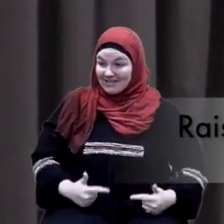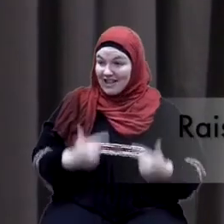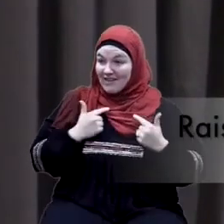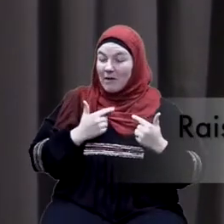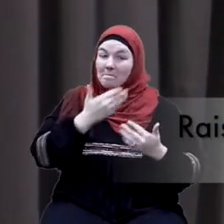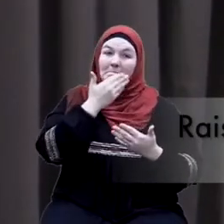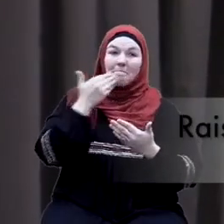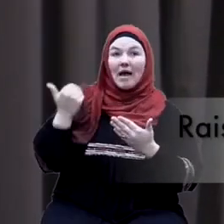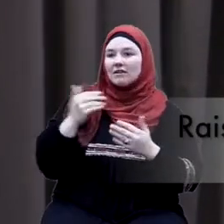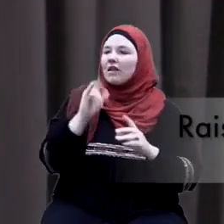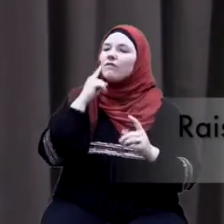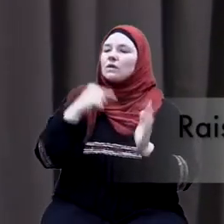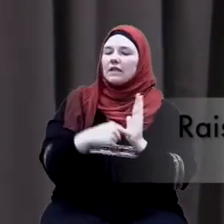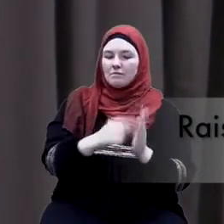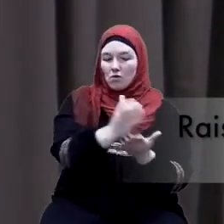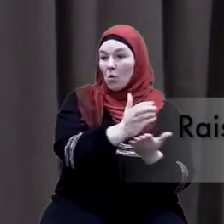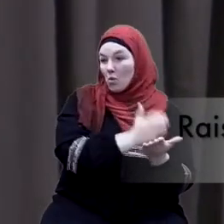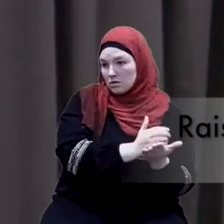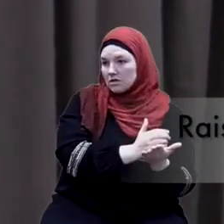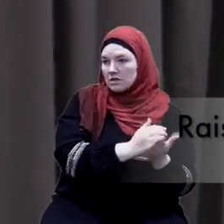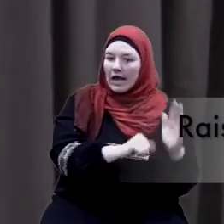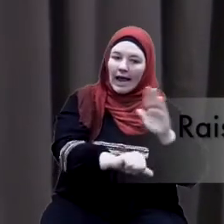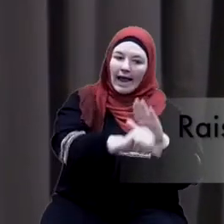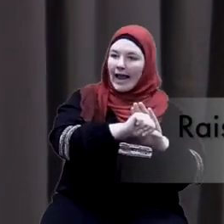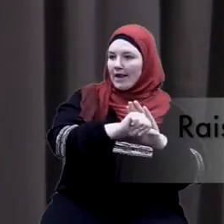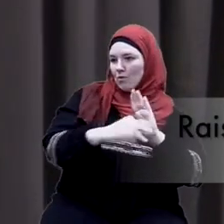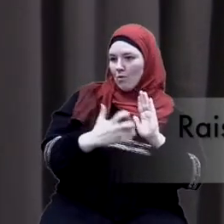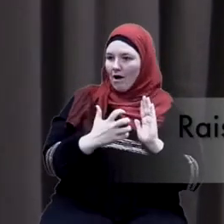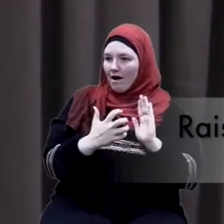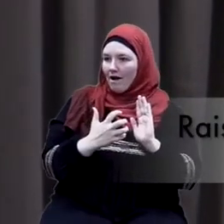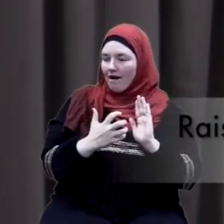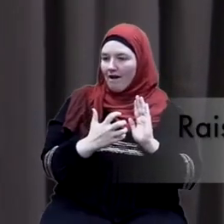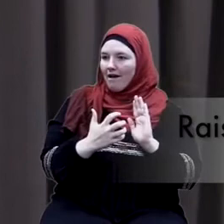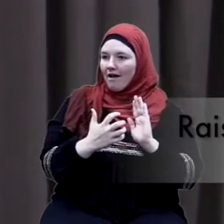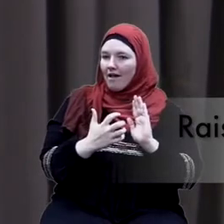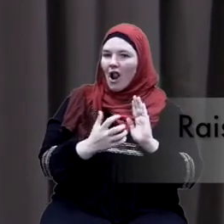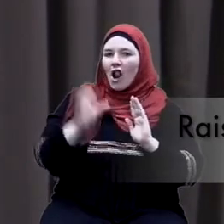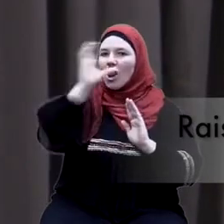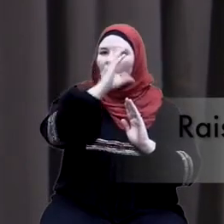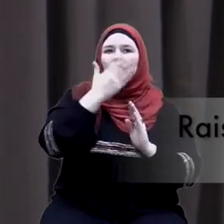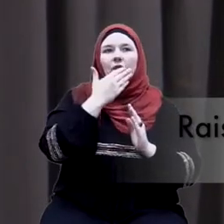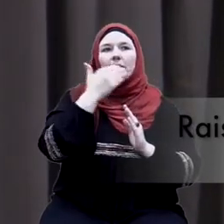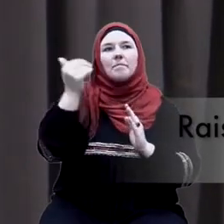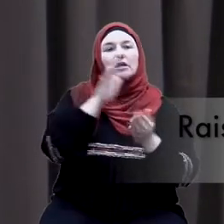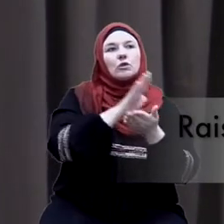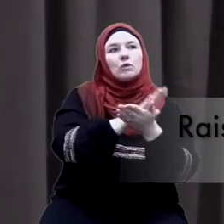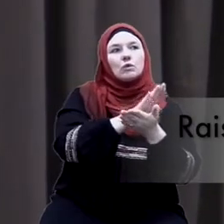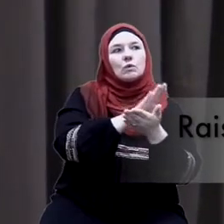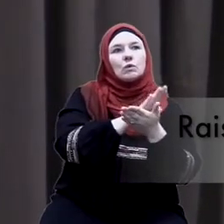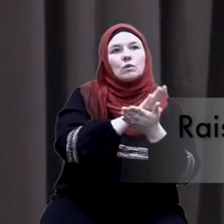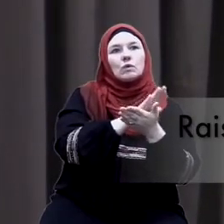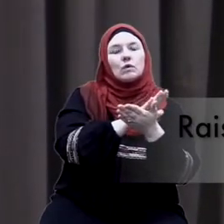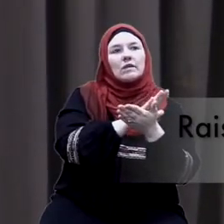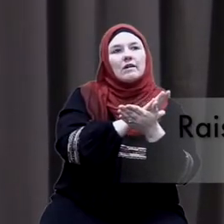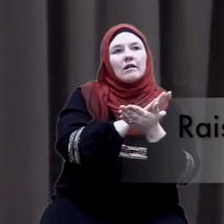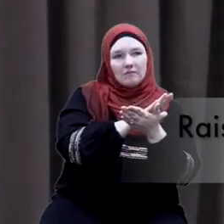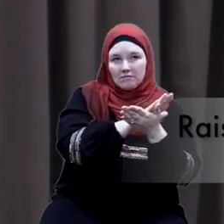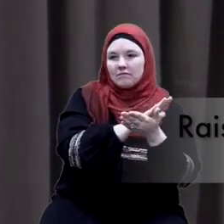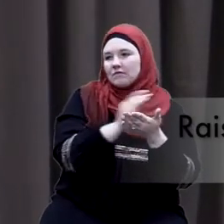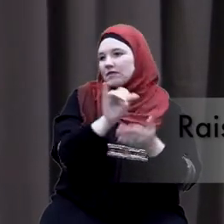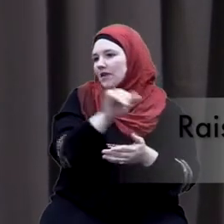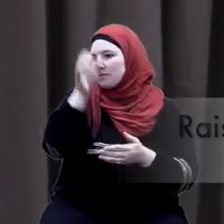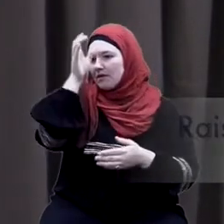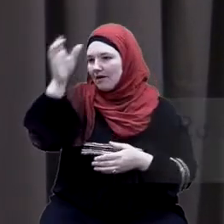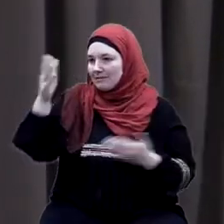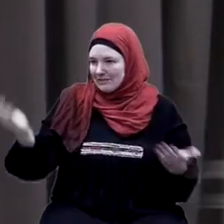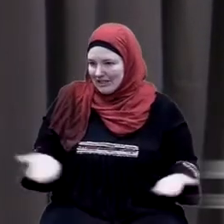best grade in a course, my son or daughter, look for the best score you want to get on the hereafter.